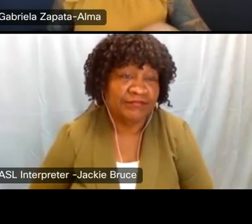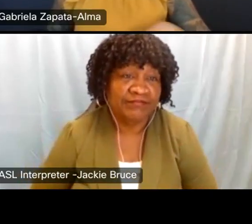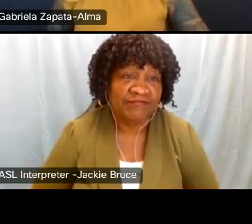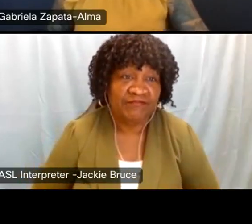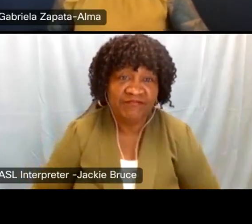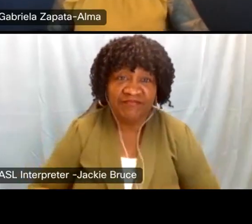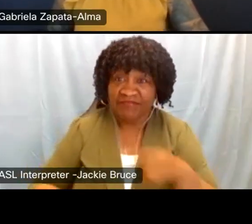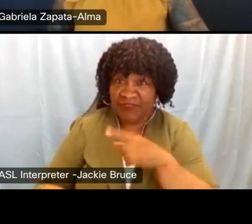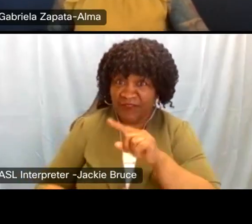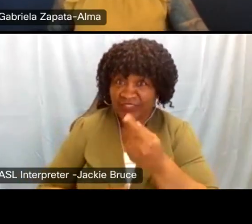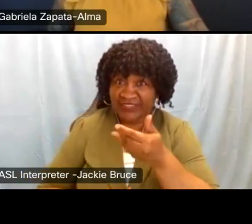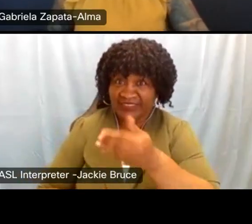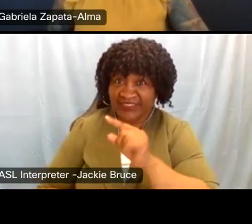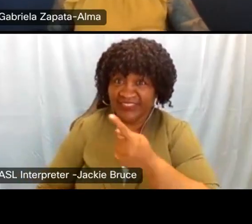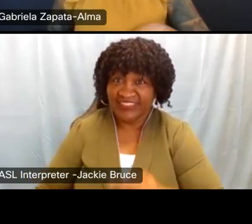You want to go first?